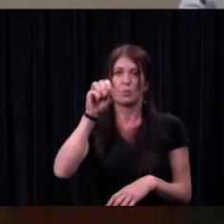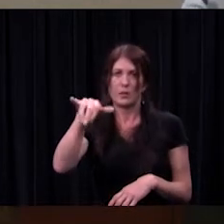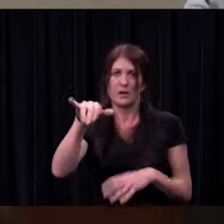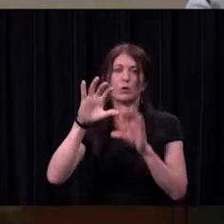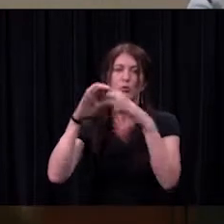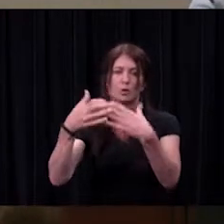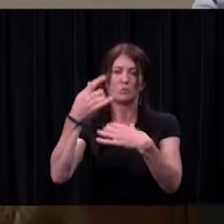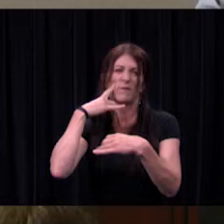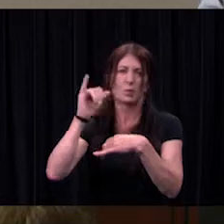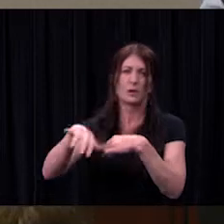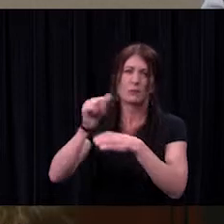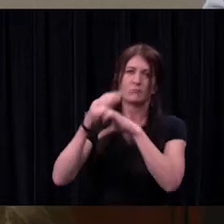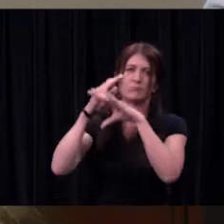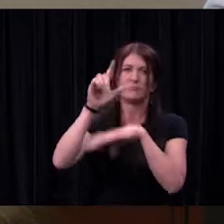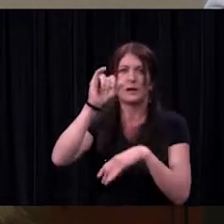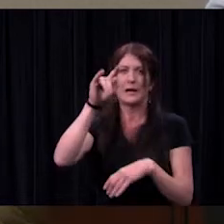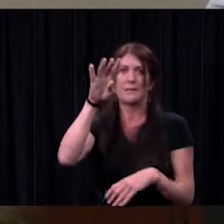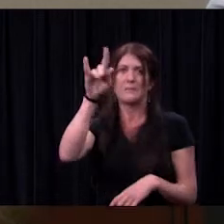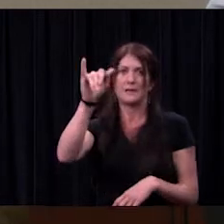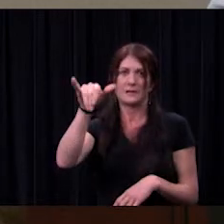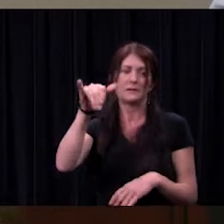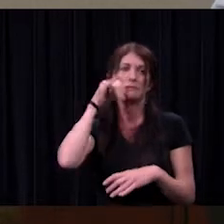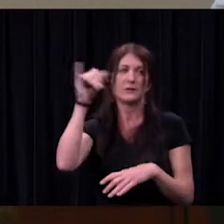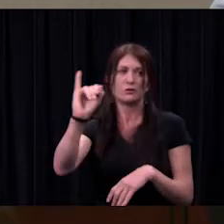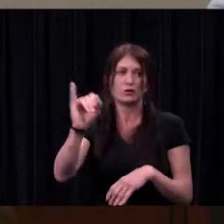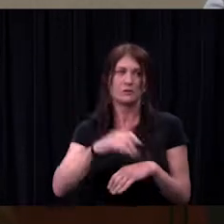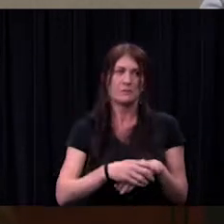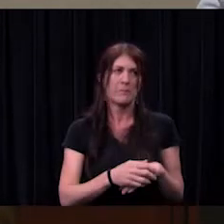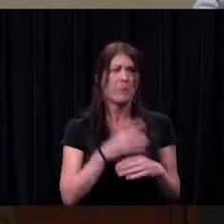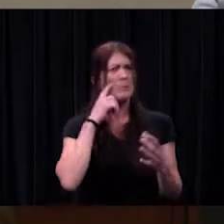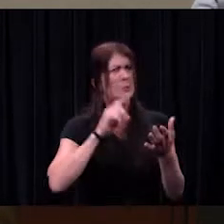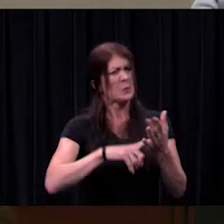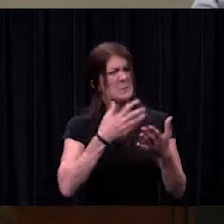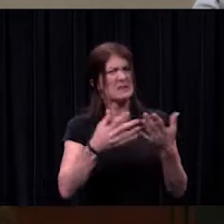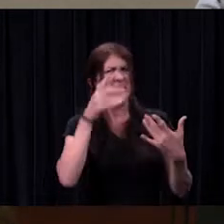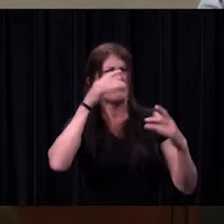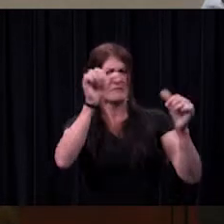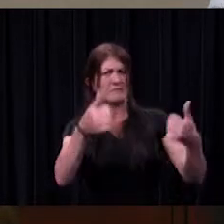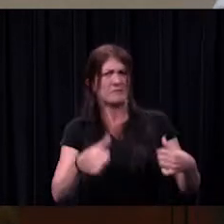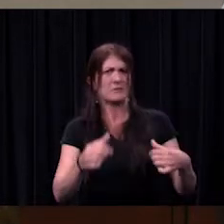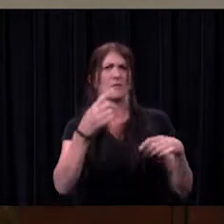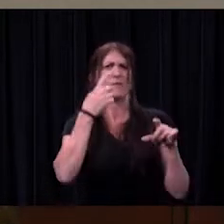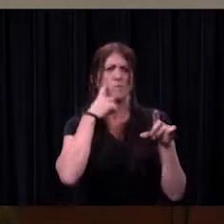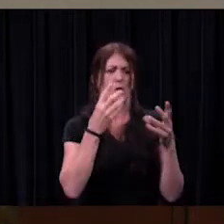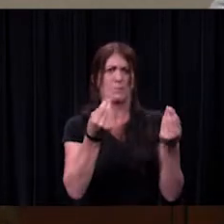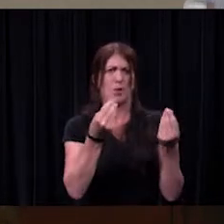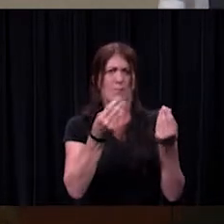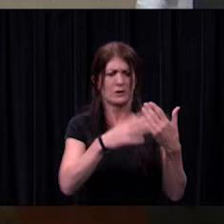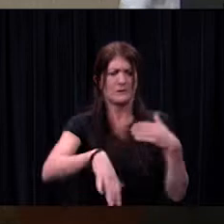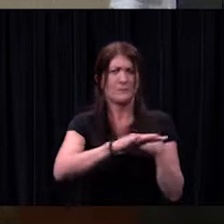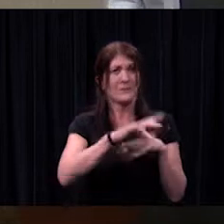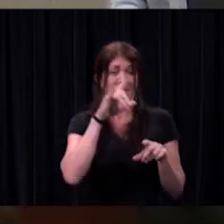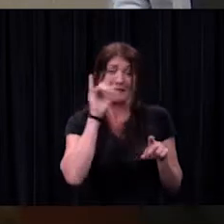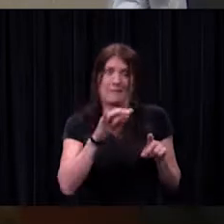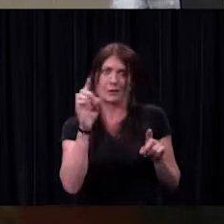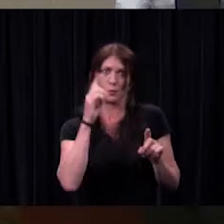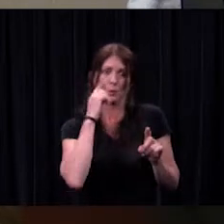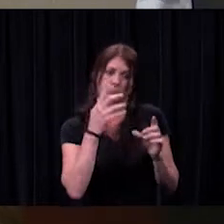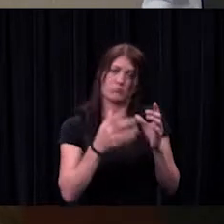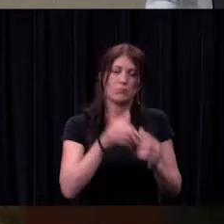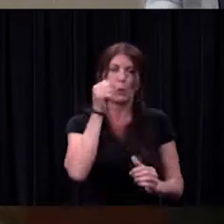Things began diminishing, quite honestly, with the property. The property is the bulk of where the district dollar premiums do go.